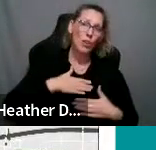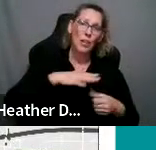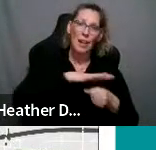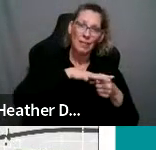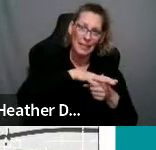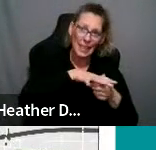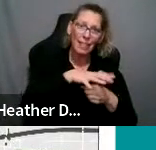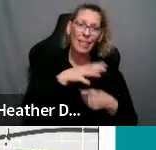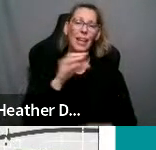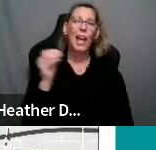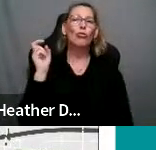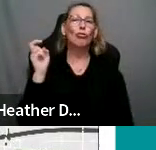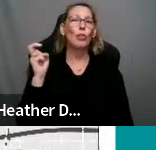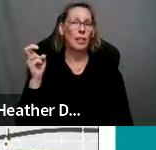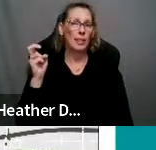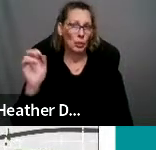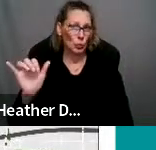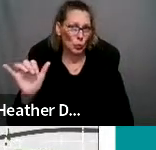transit stations.